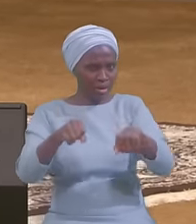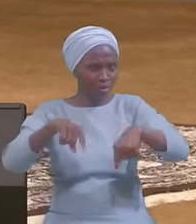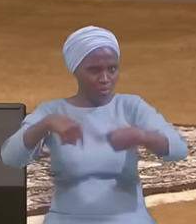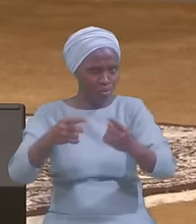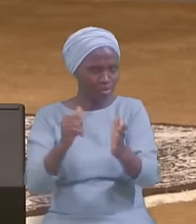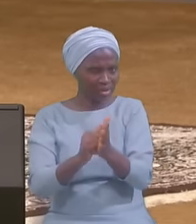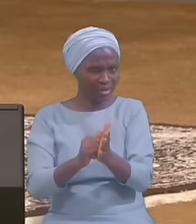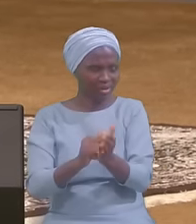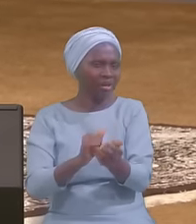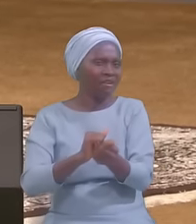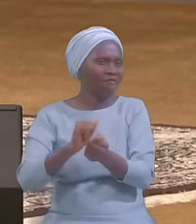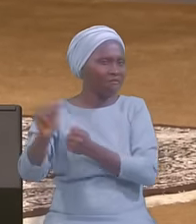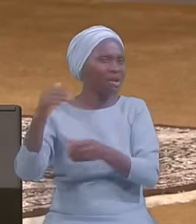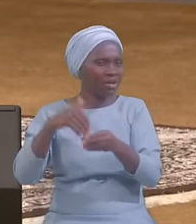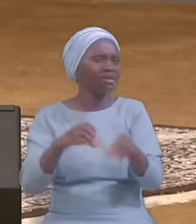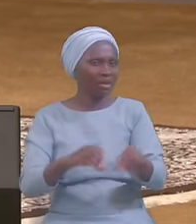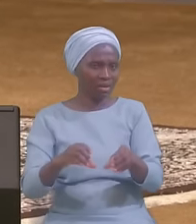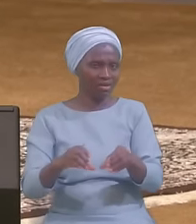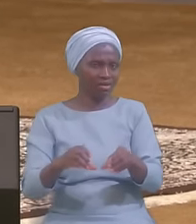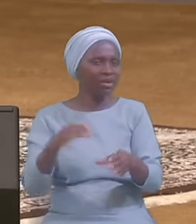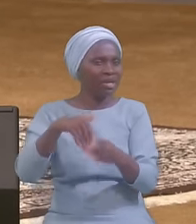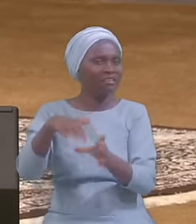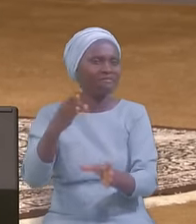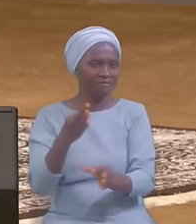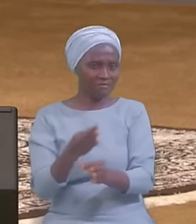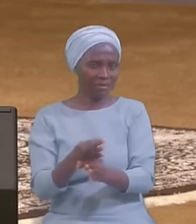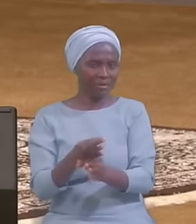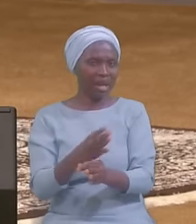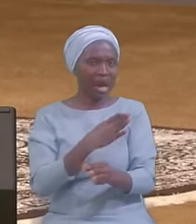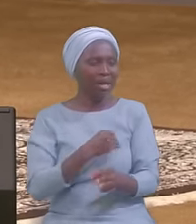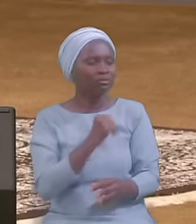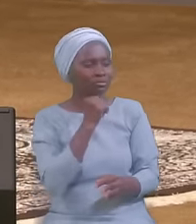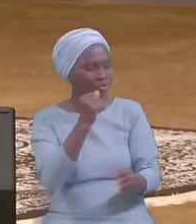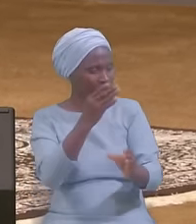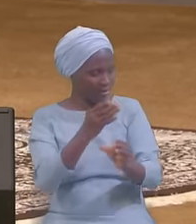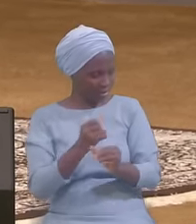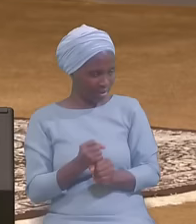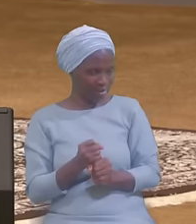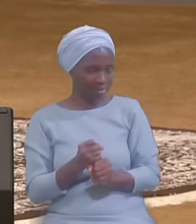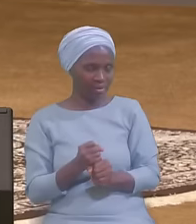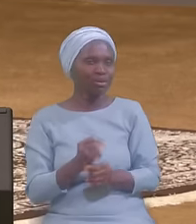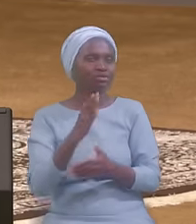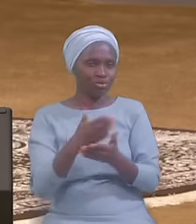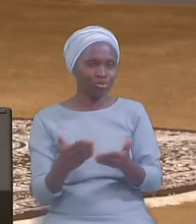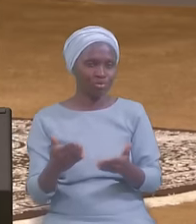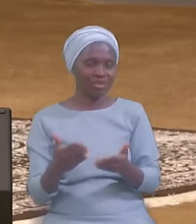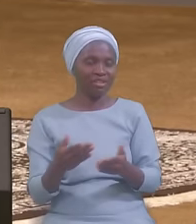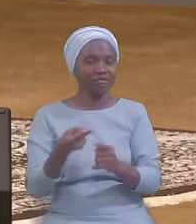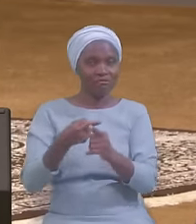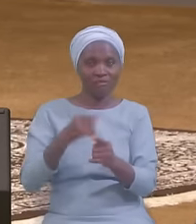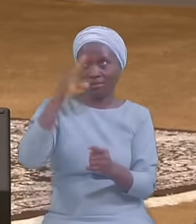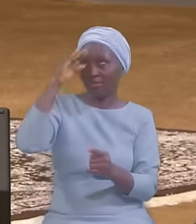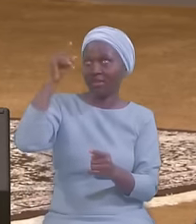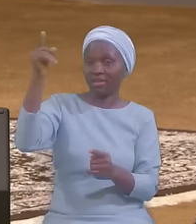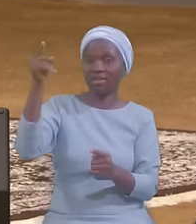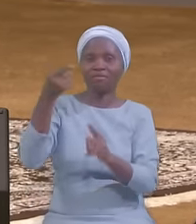in action, in faith, and not get something from him